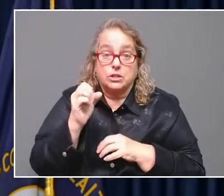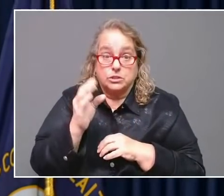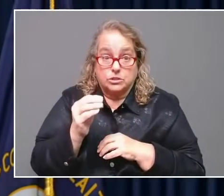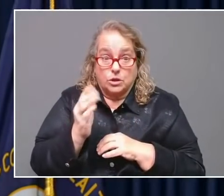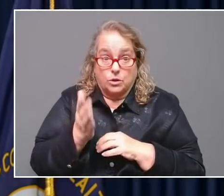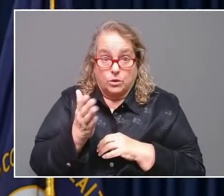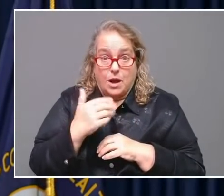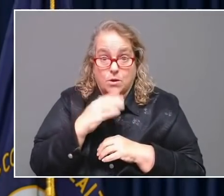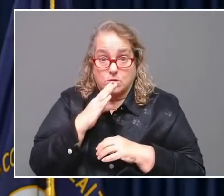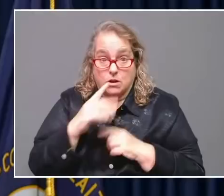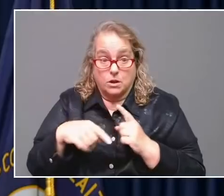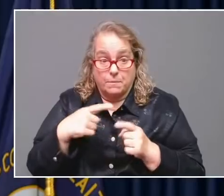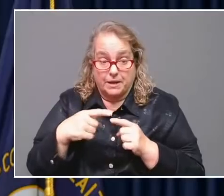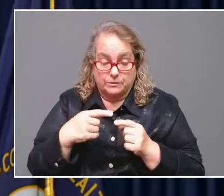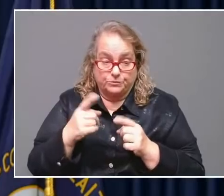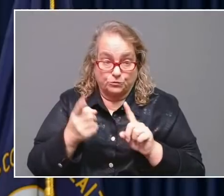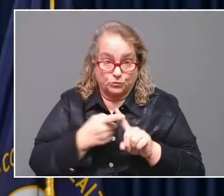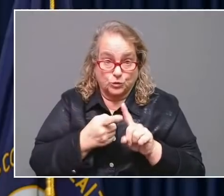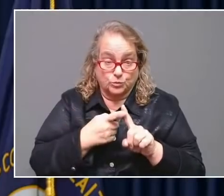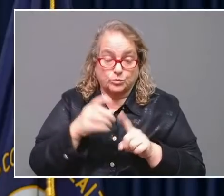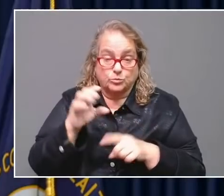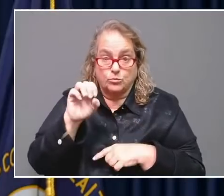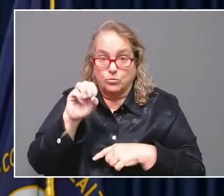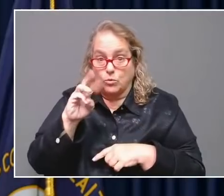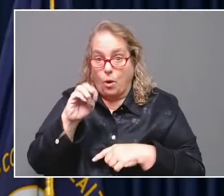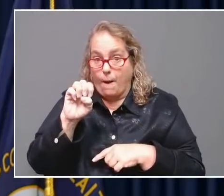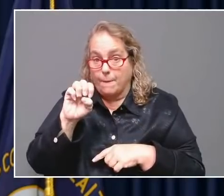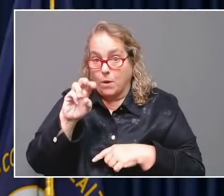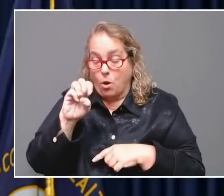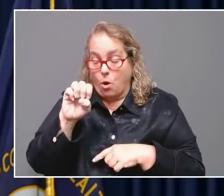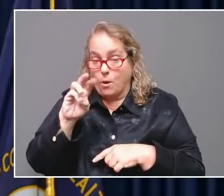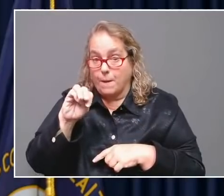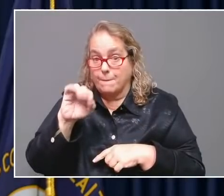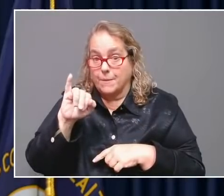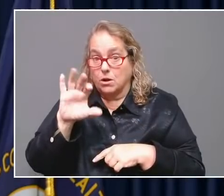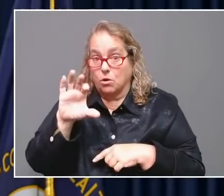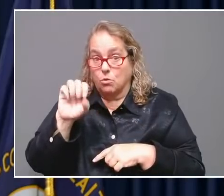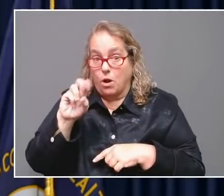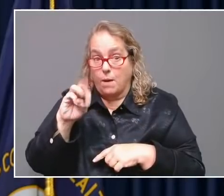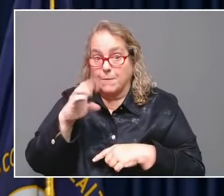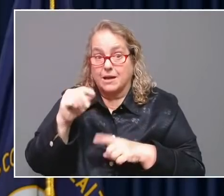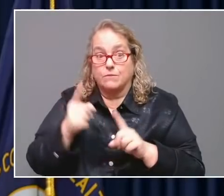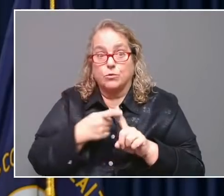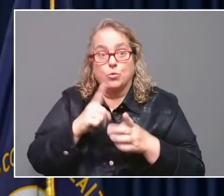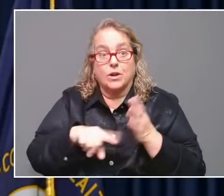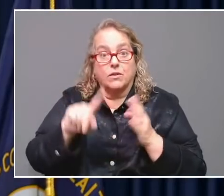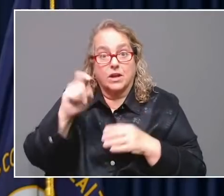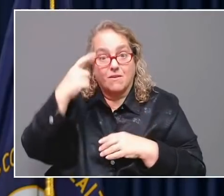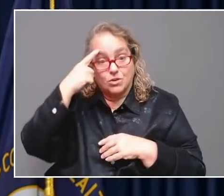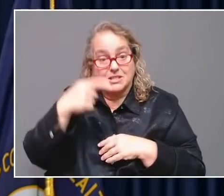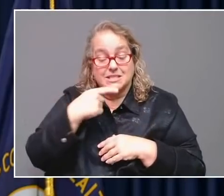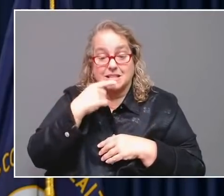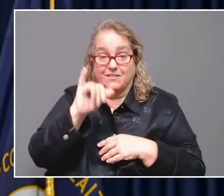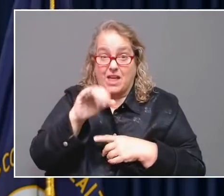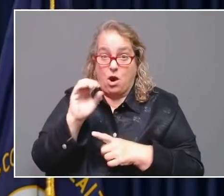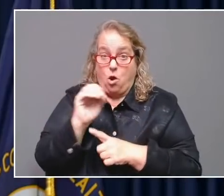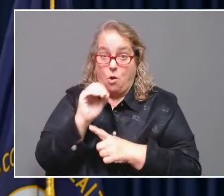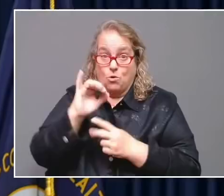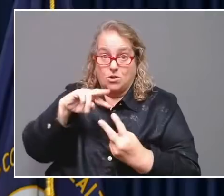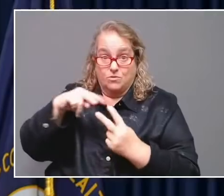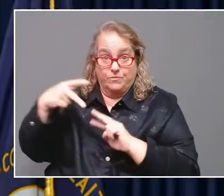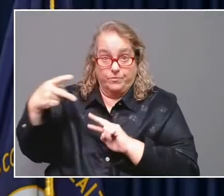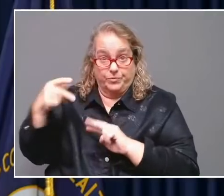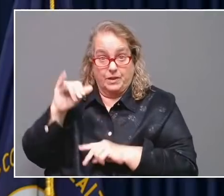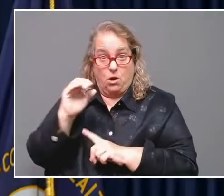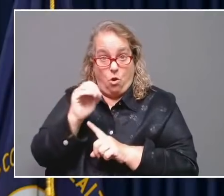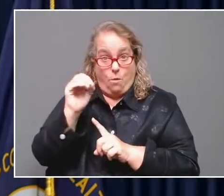about Omicron and then just augment a little bit of what the governor said. So Omicron was the very first person known to have